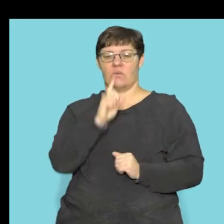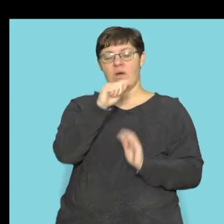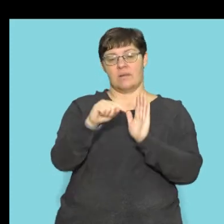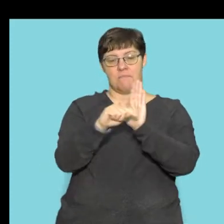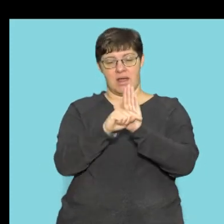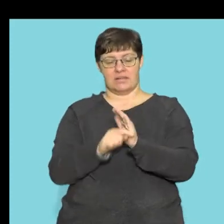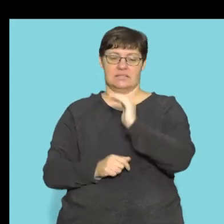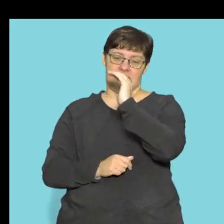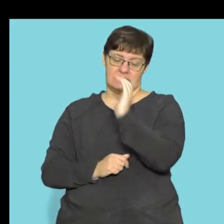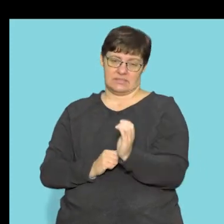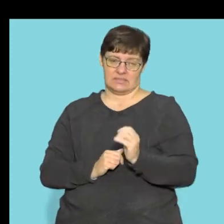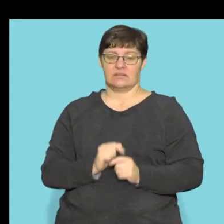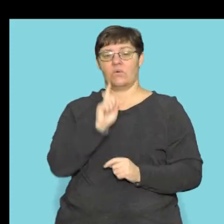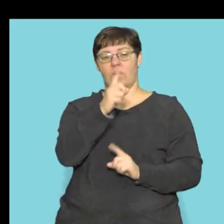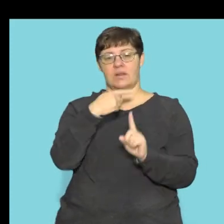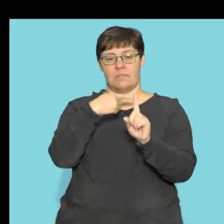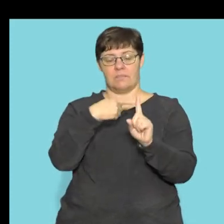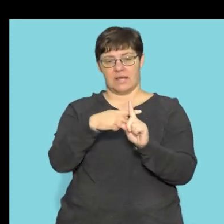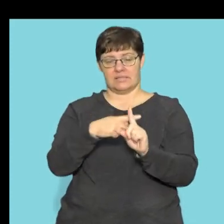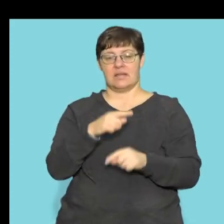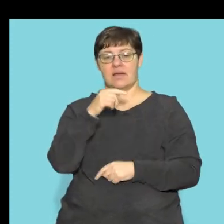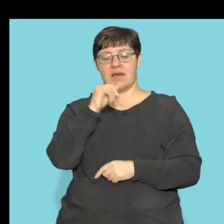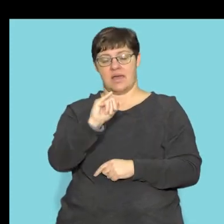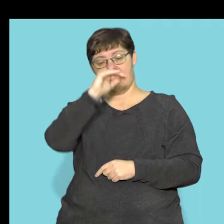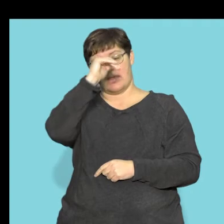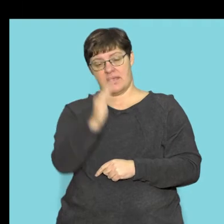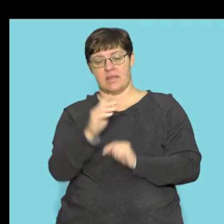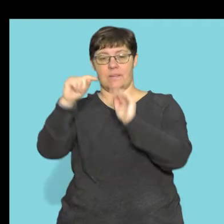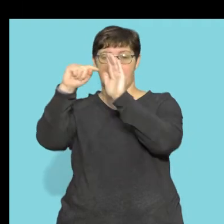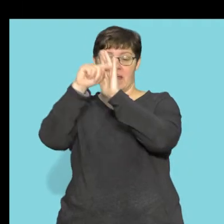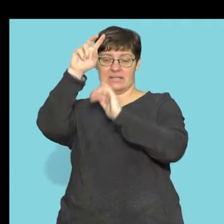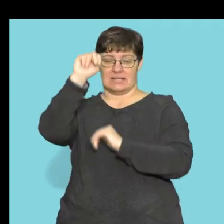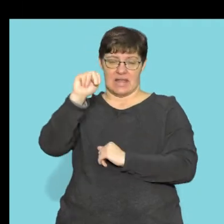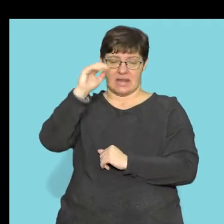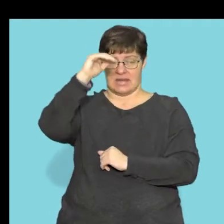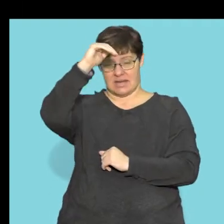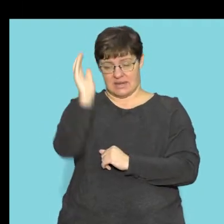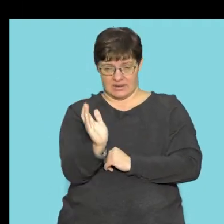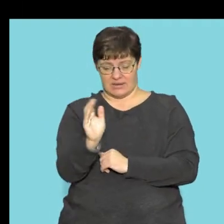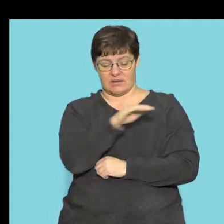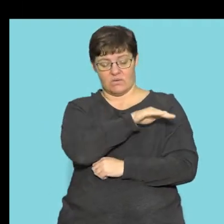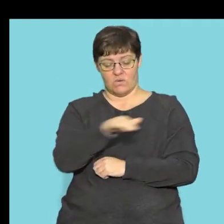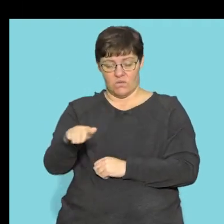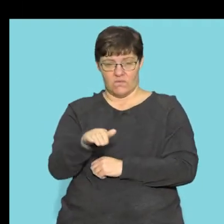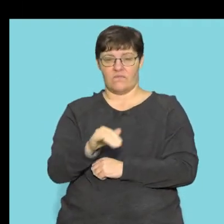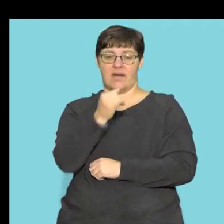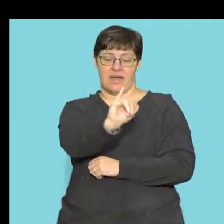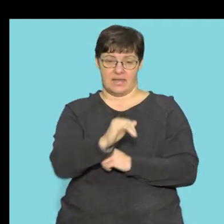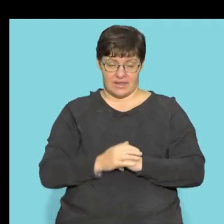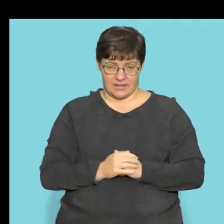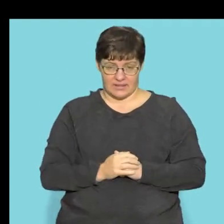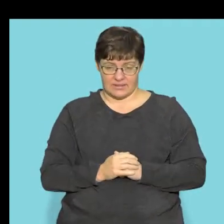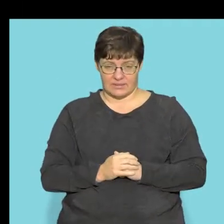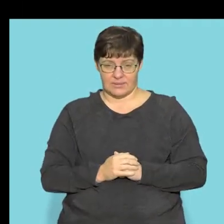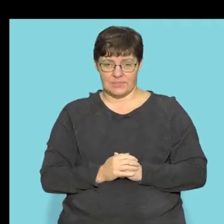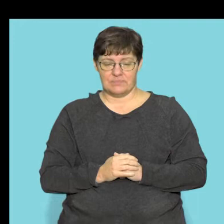1 minus 1 plus I to the exponent of minus N, all divided by